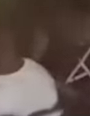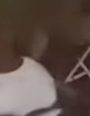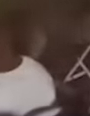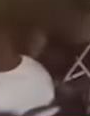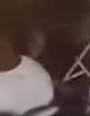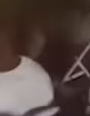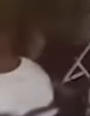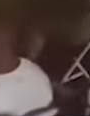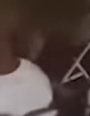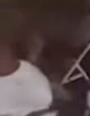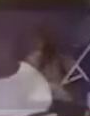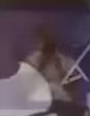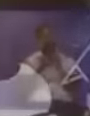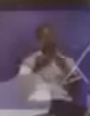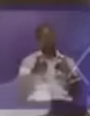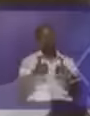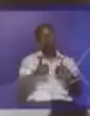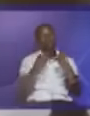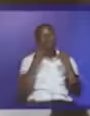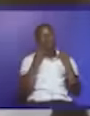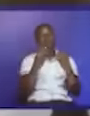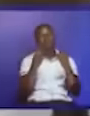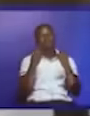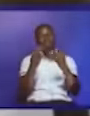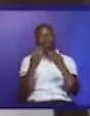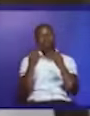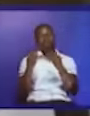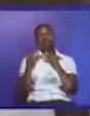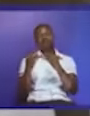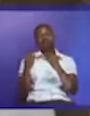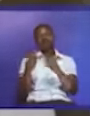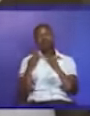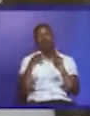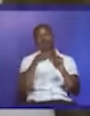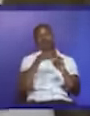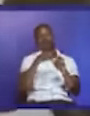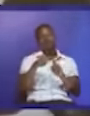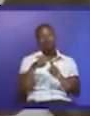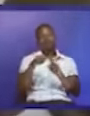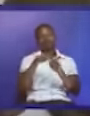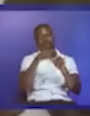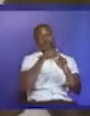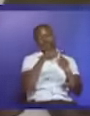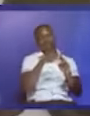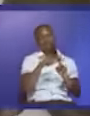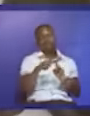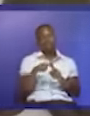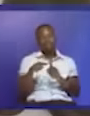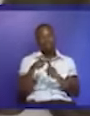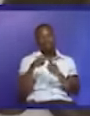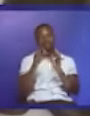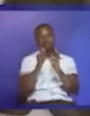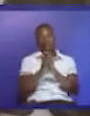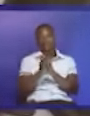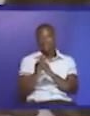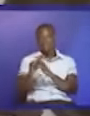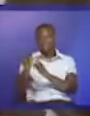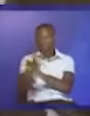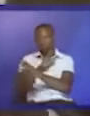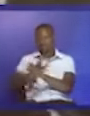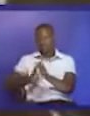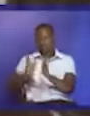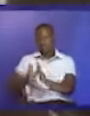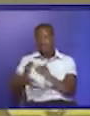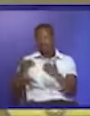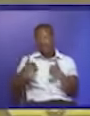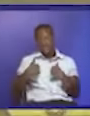There are many systems of advantage, I call them, that the believer has access to in